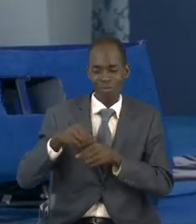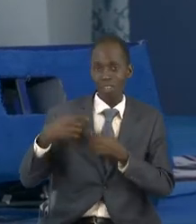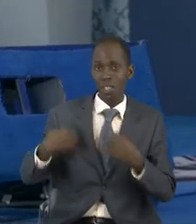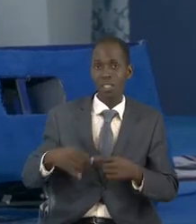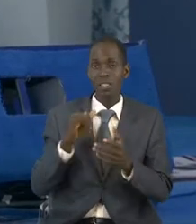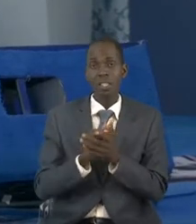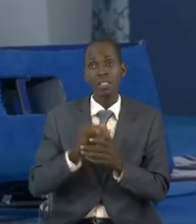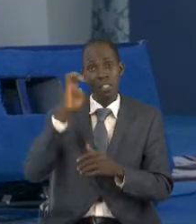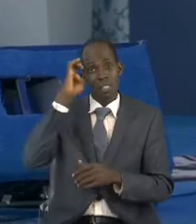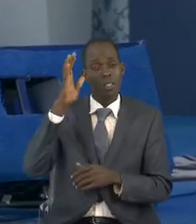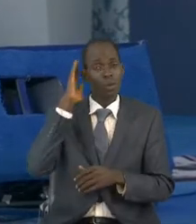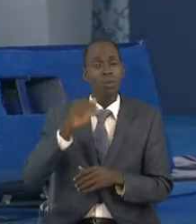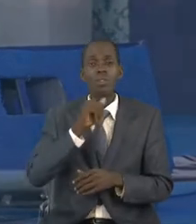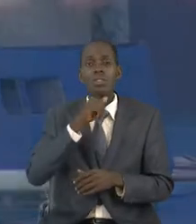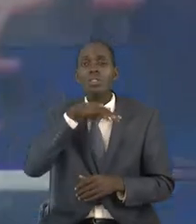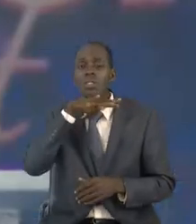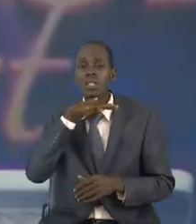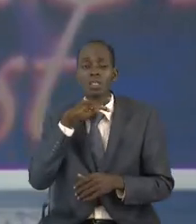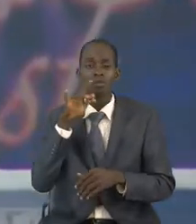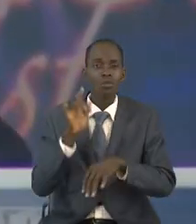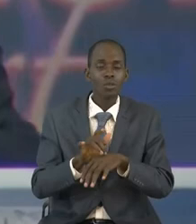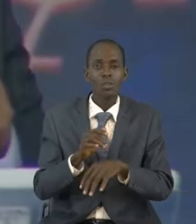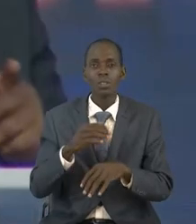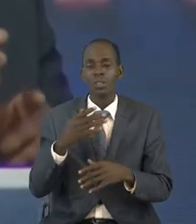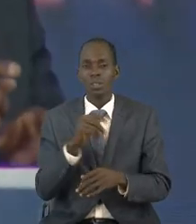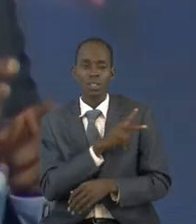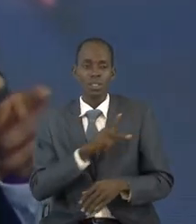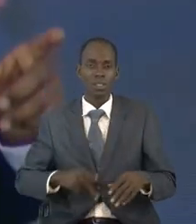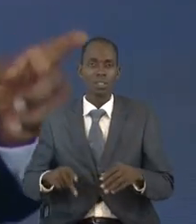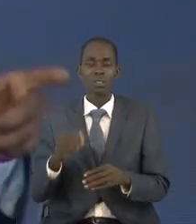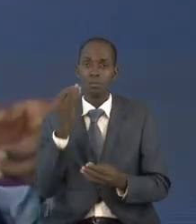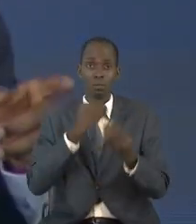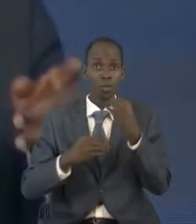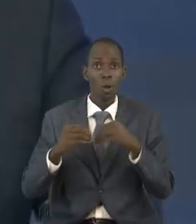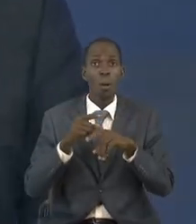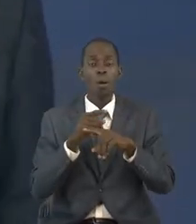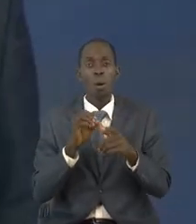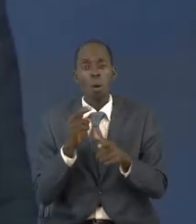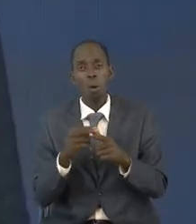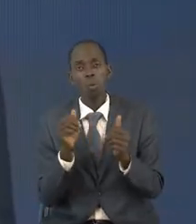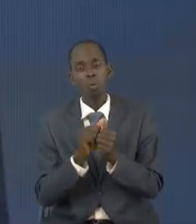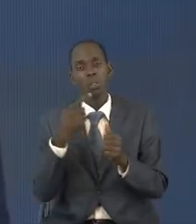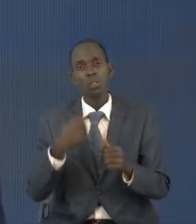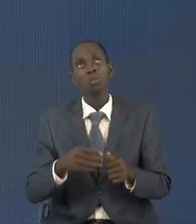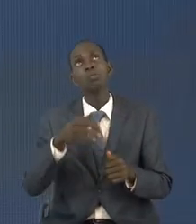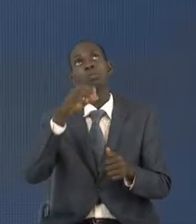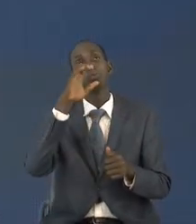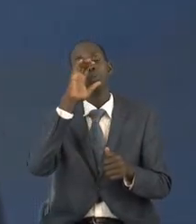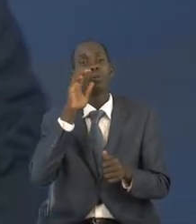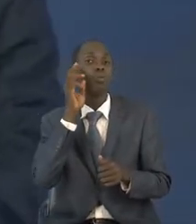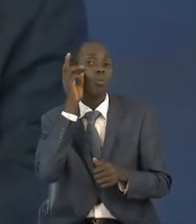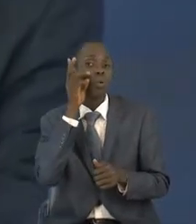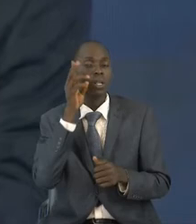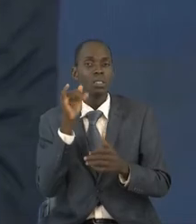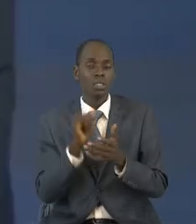the portion of the king's meat, for no, with the wine which he drank. You